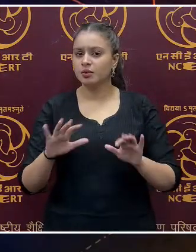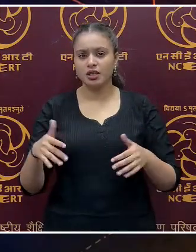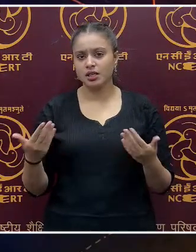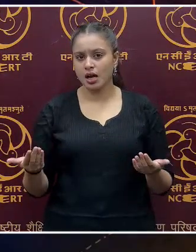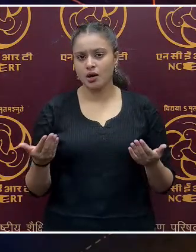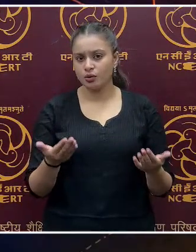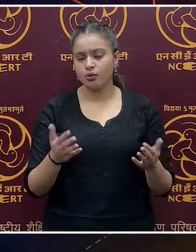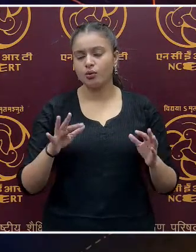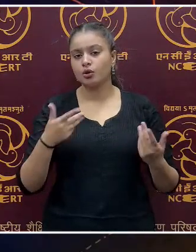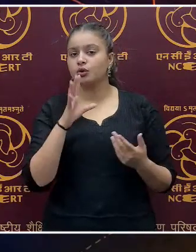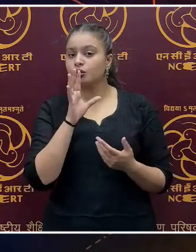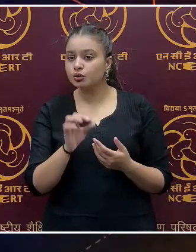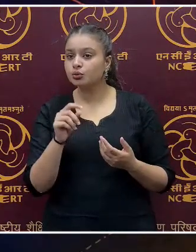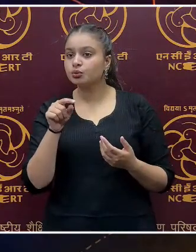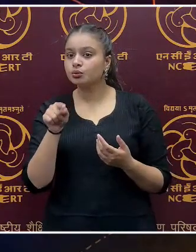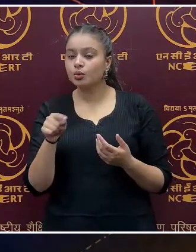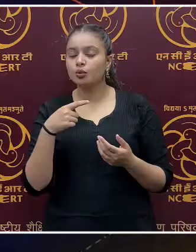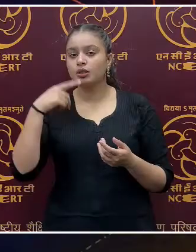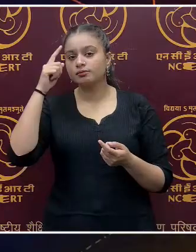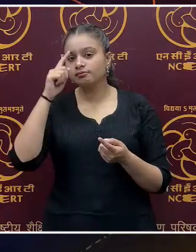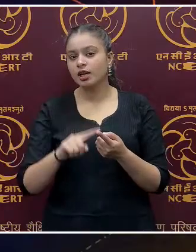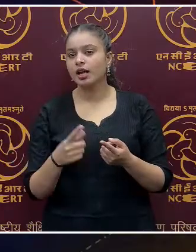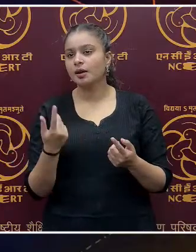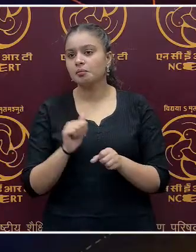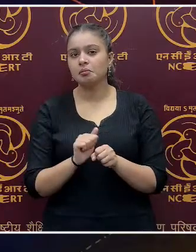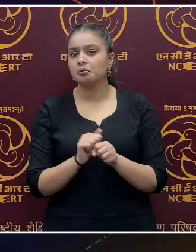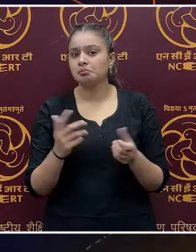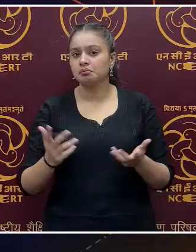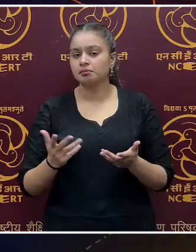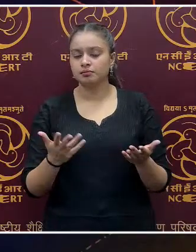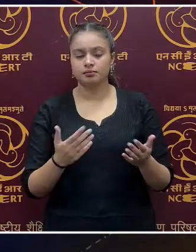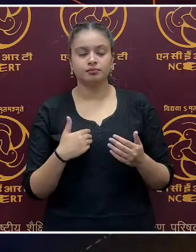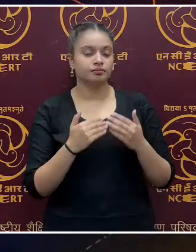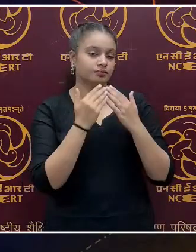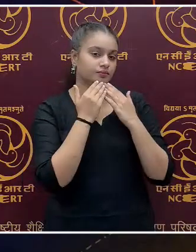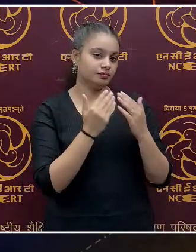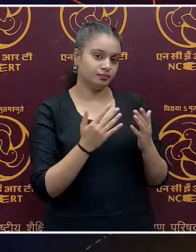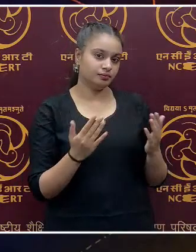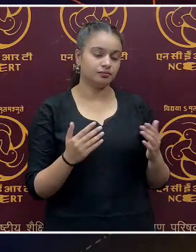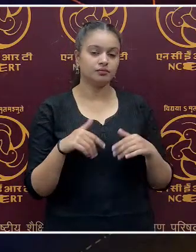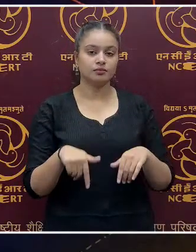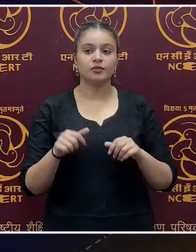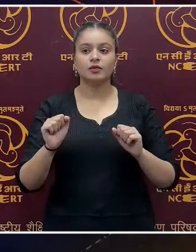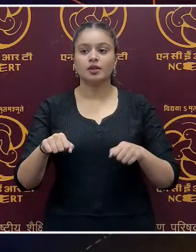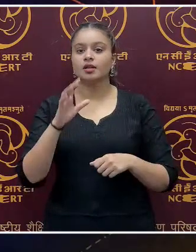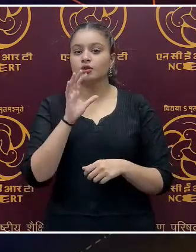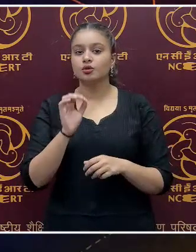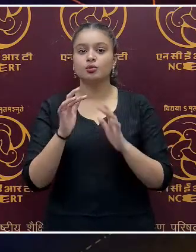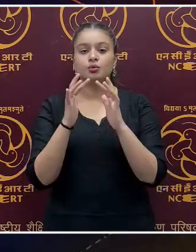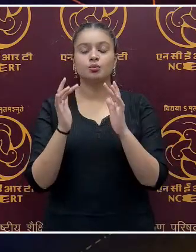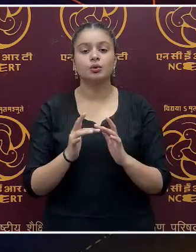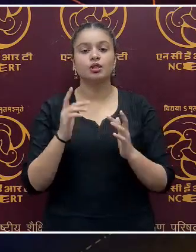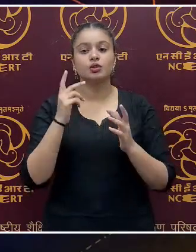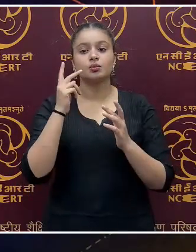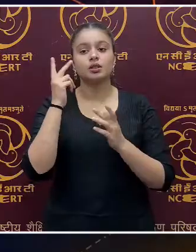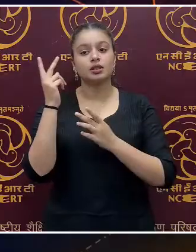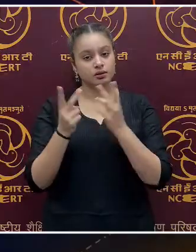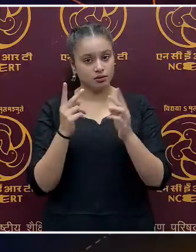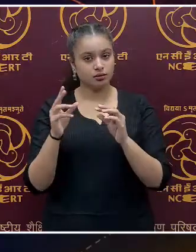and what exactly is its purpose? Okay, fine. Thank you, ma'am. Actually, virtual labs are